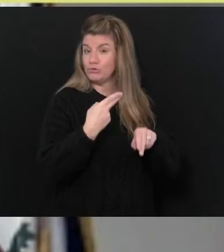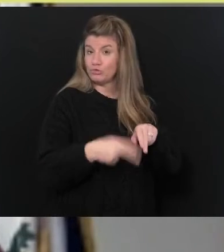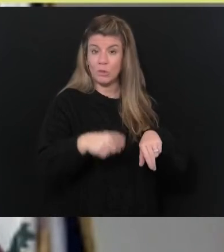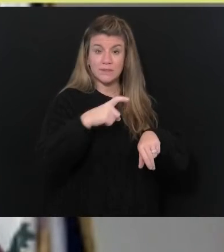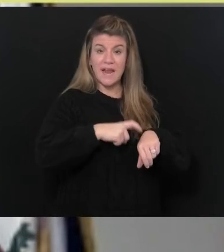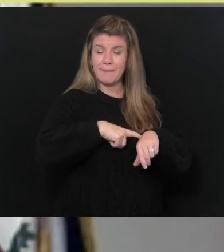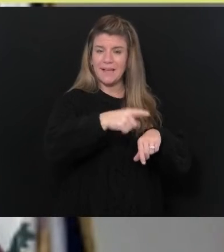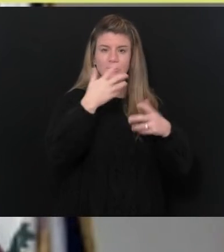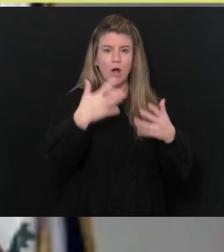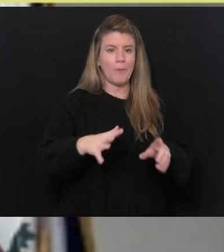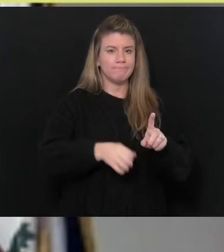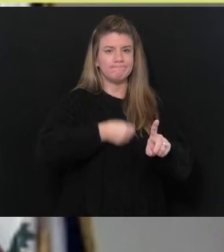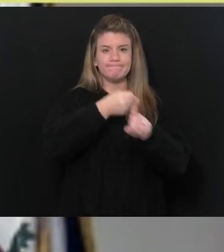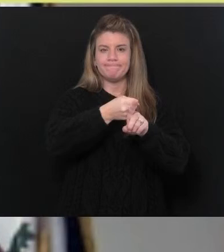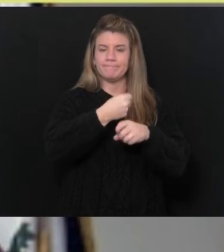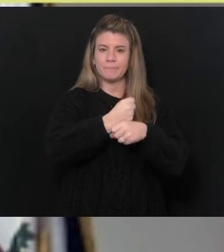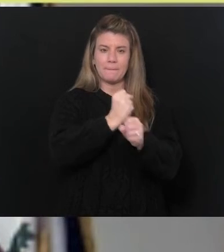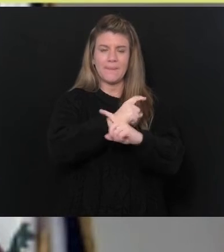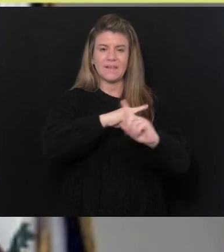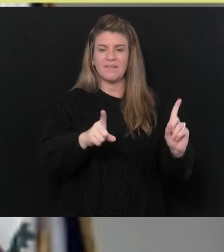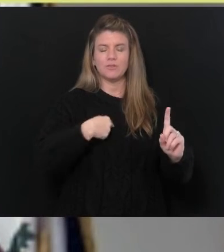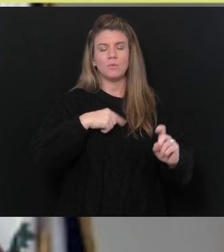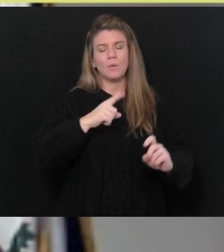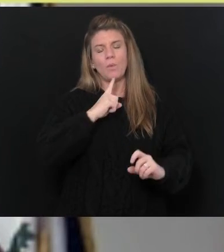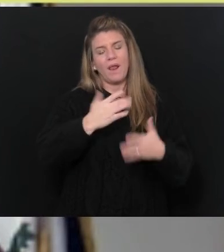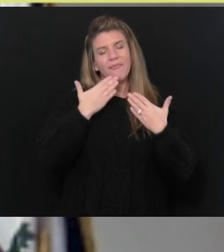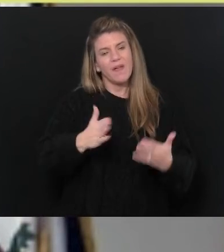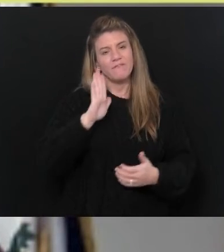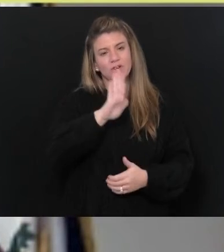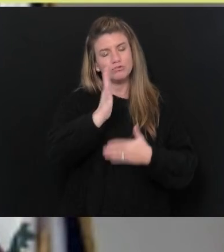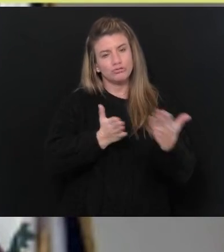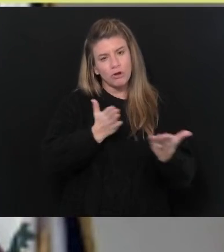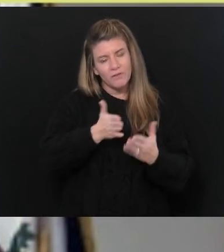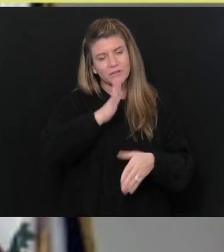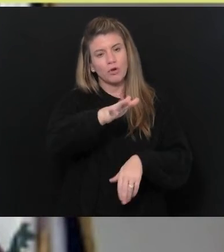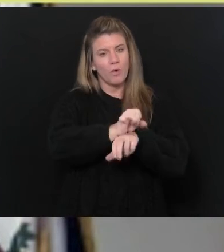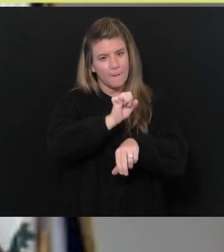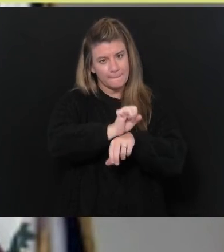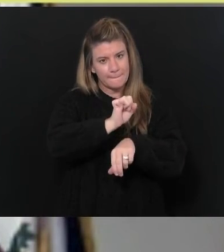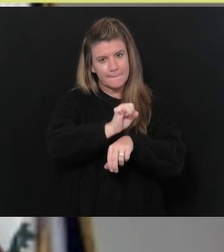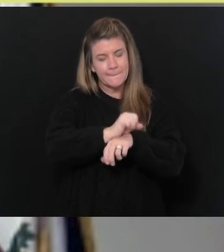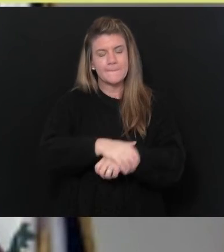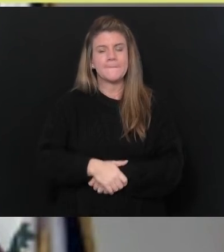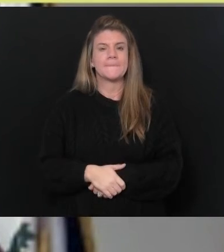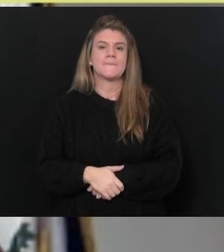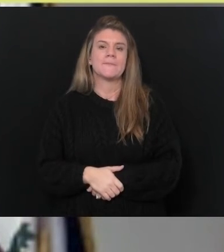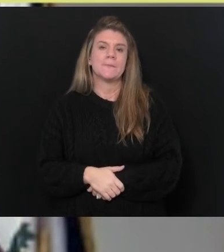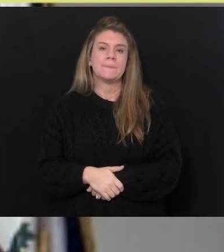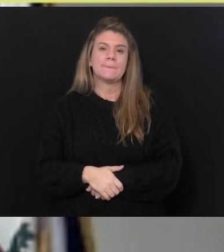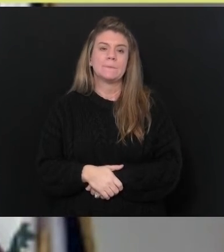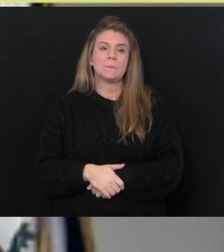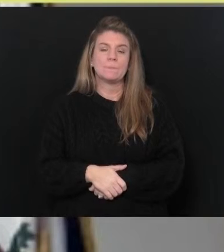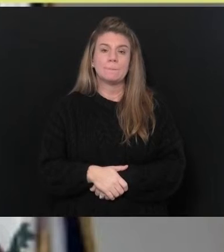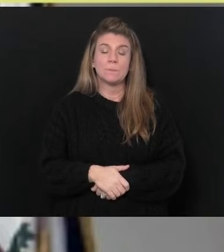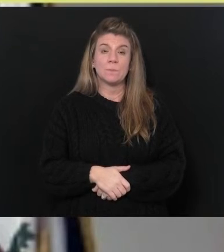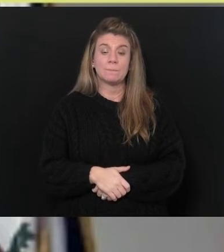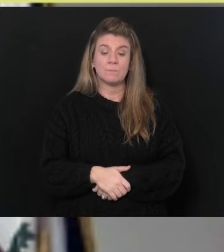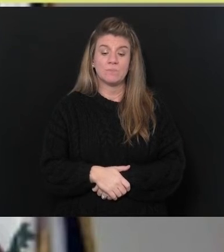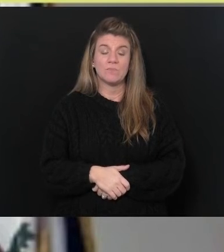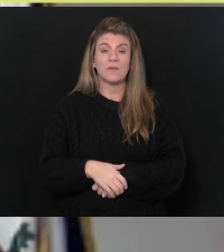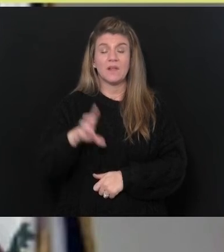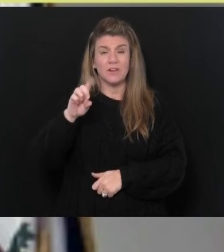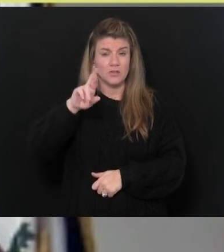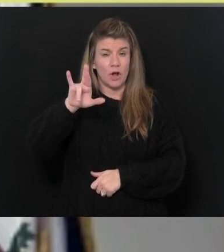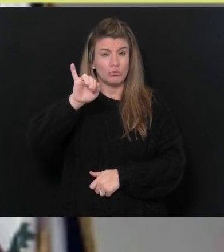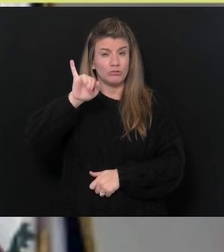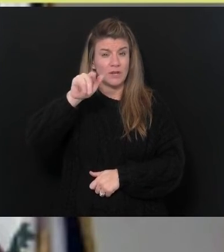making a difference very quickly down there. So we thank you for your service and for your work. Also to Dr. Mike Kilkenny, I want to say thank you, and